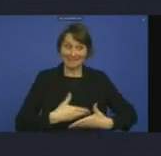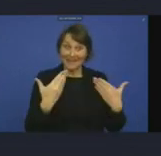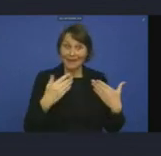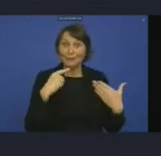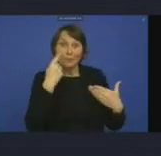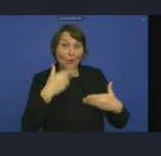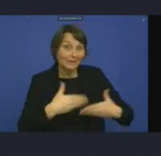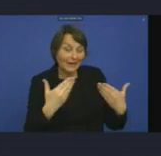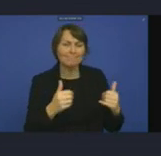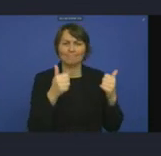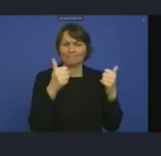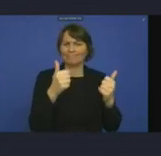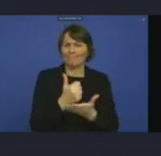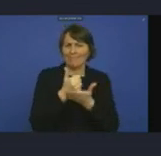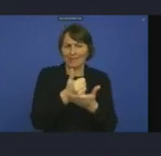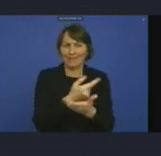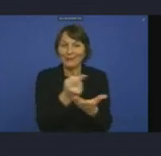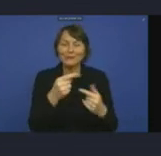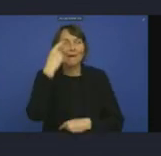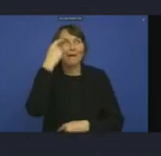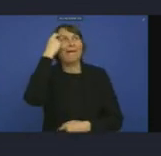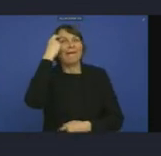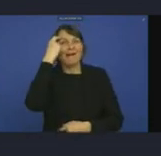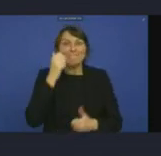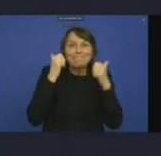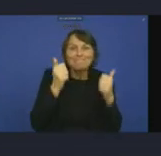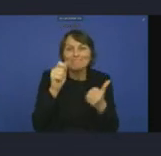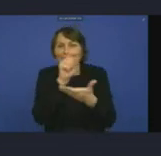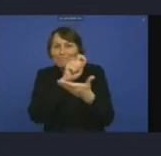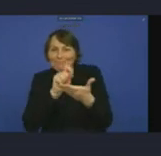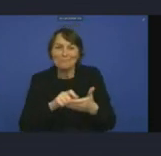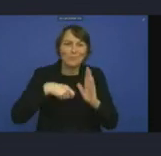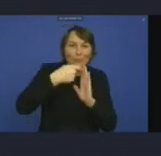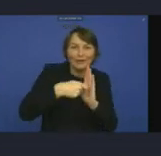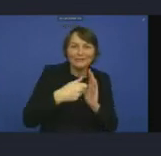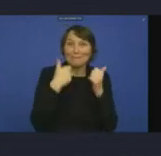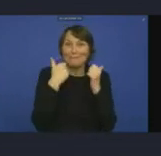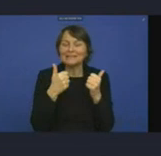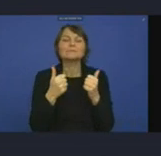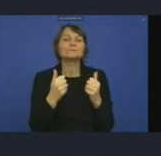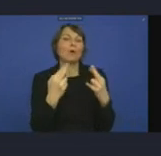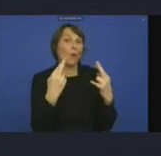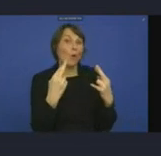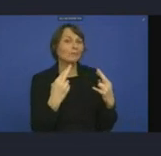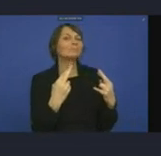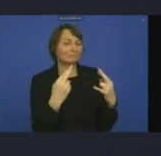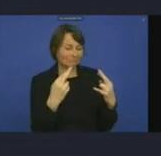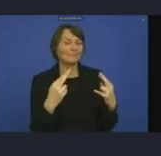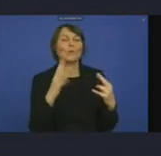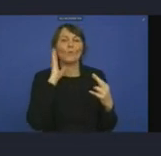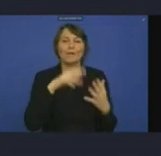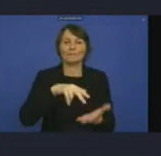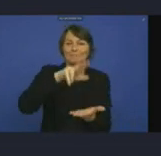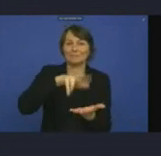to prepare very good projects and that will project that hopefully we will be able to support. Thank you for